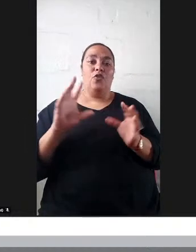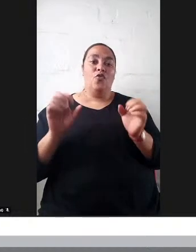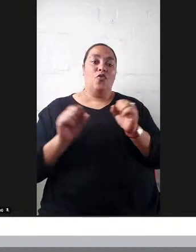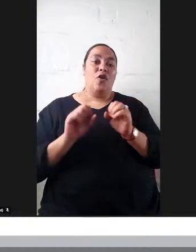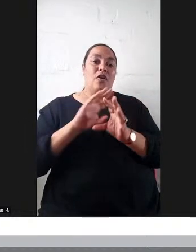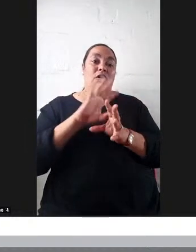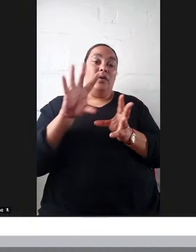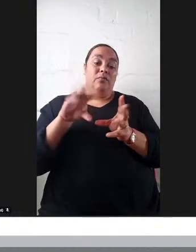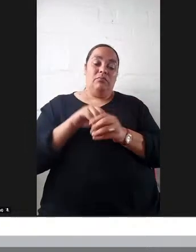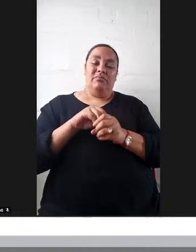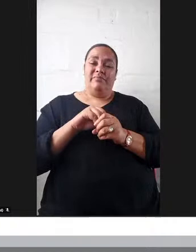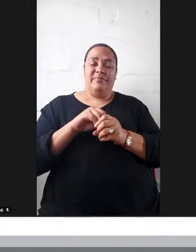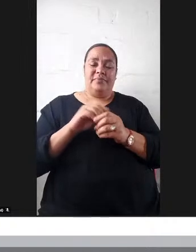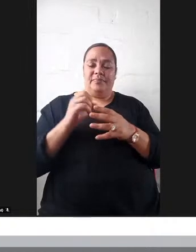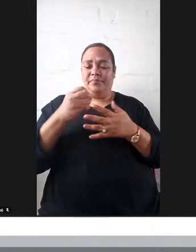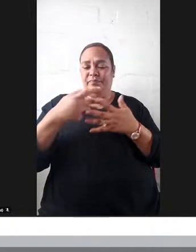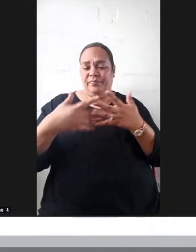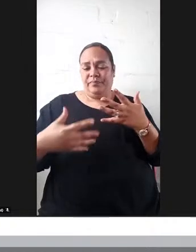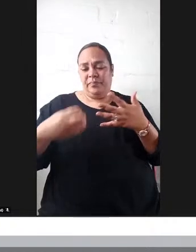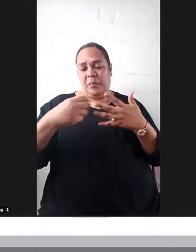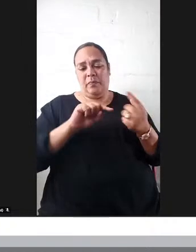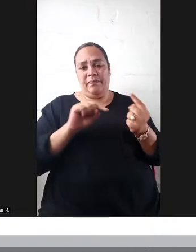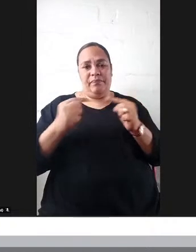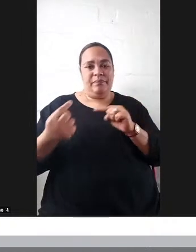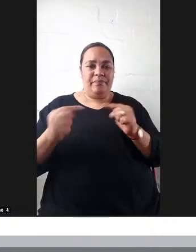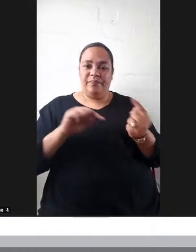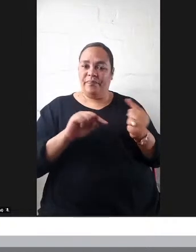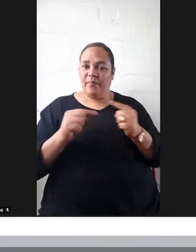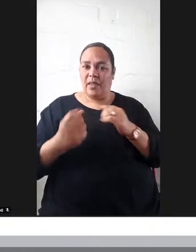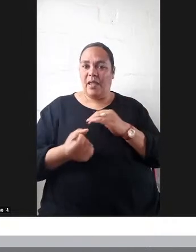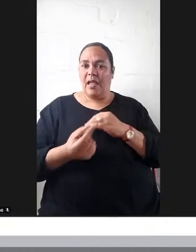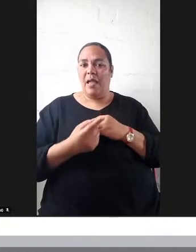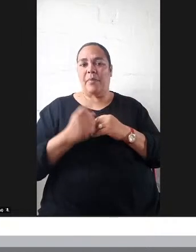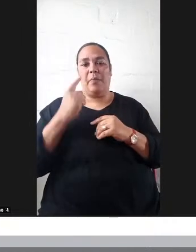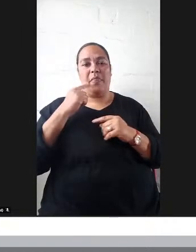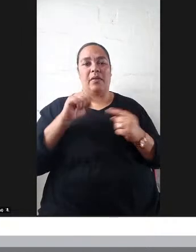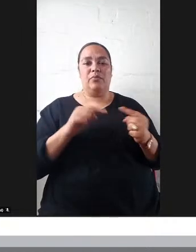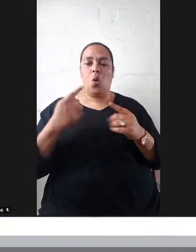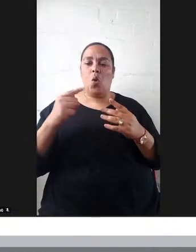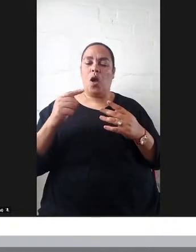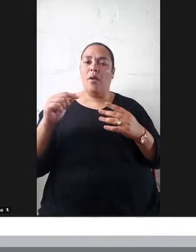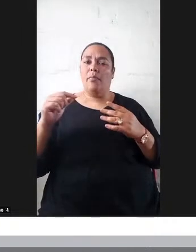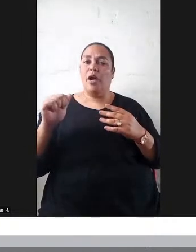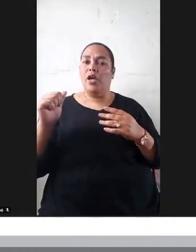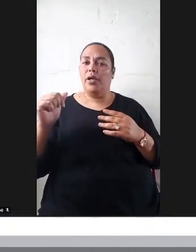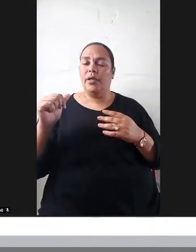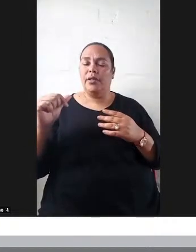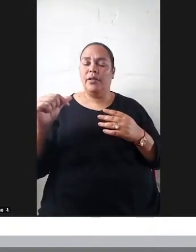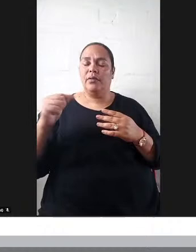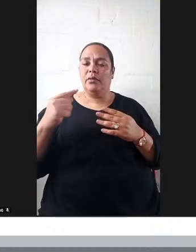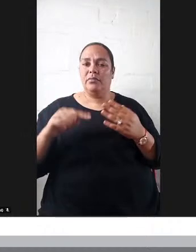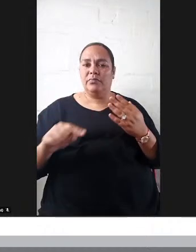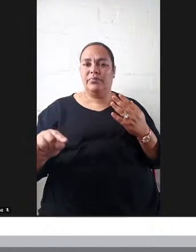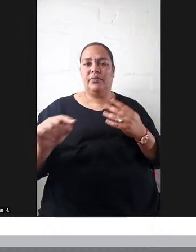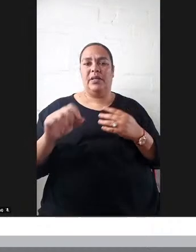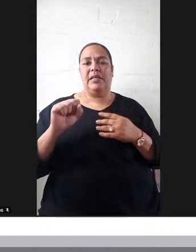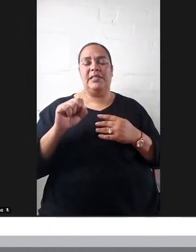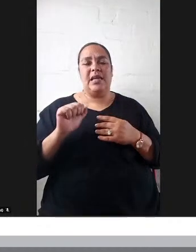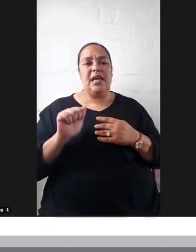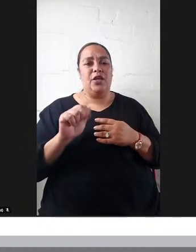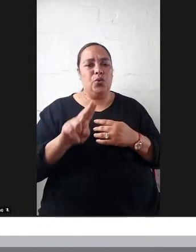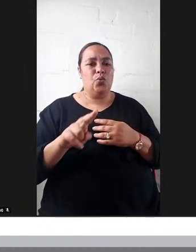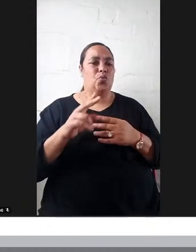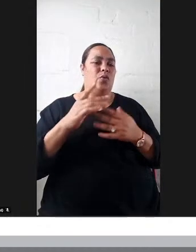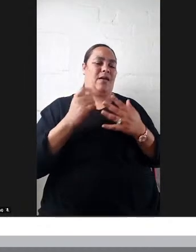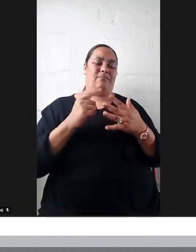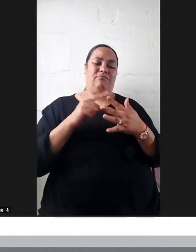whole series of disputes. I think there's a dispute with the Auditor General. There's an investigation with the SIU that's underway